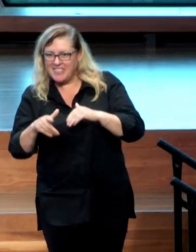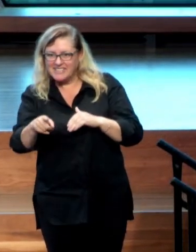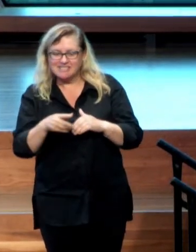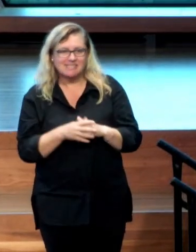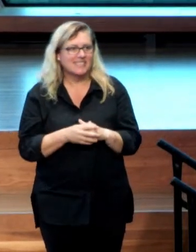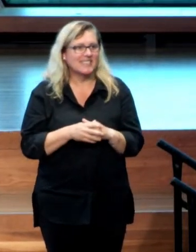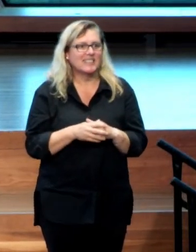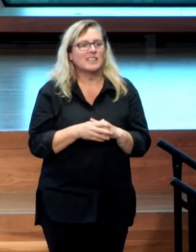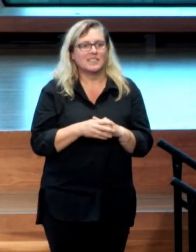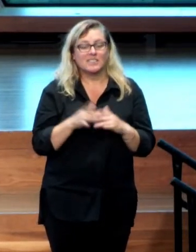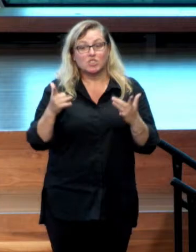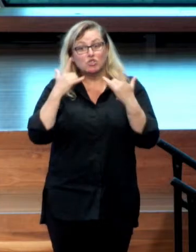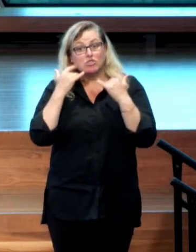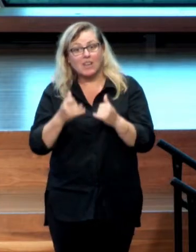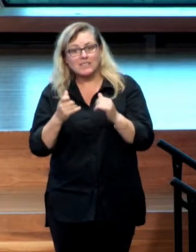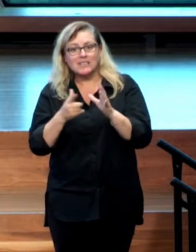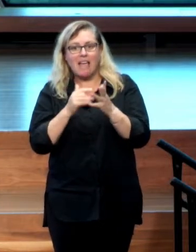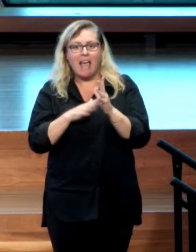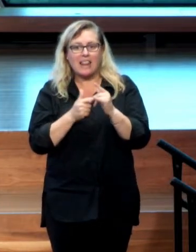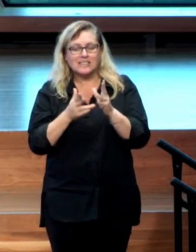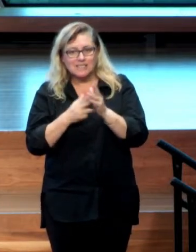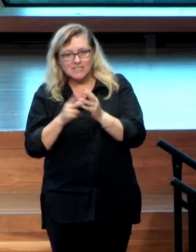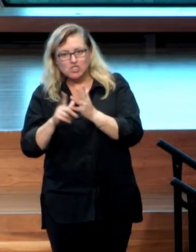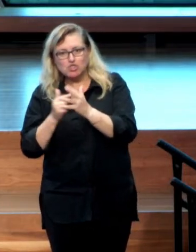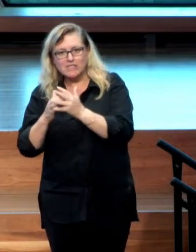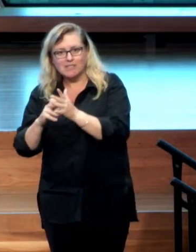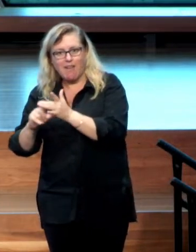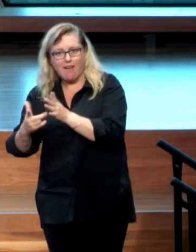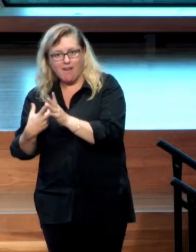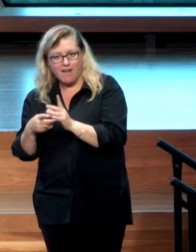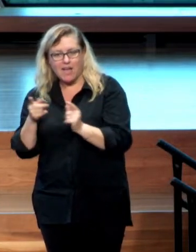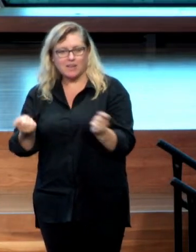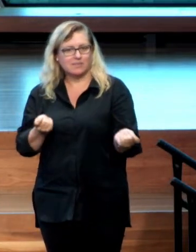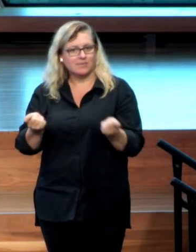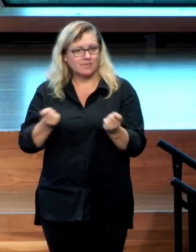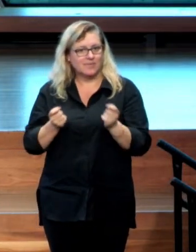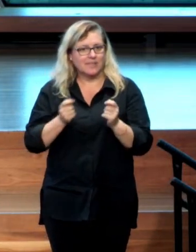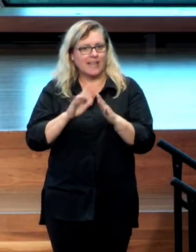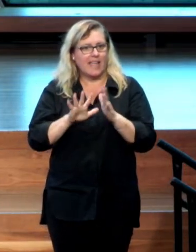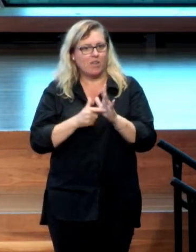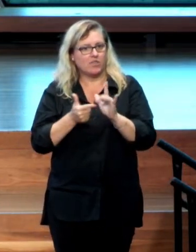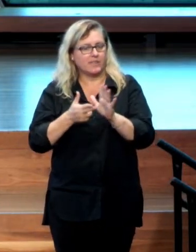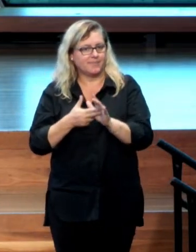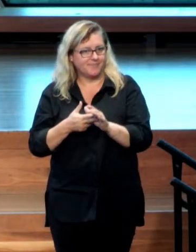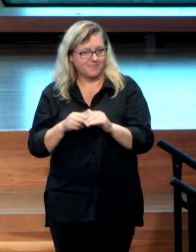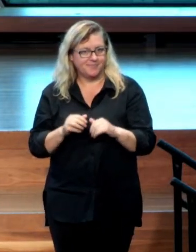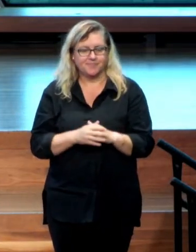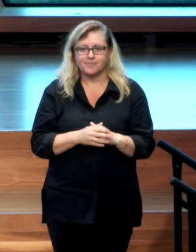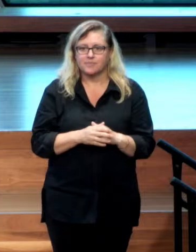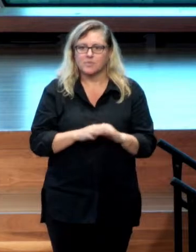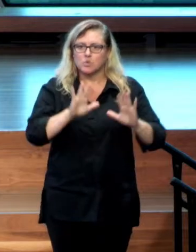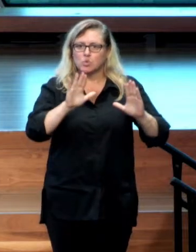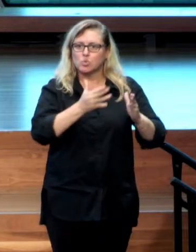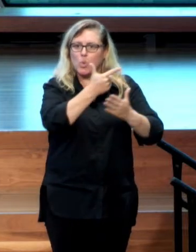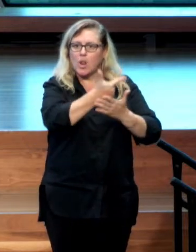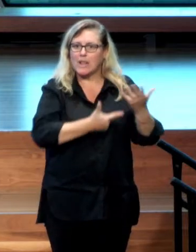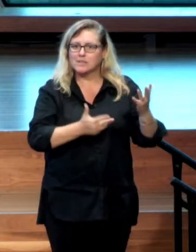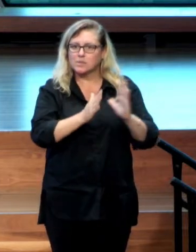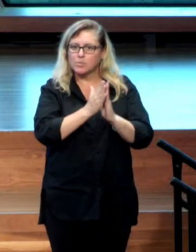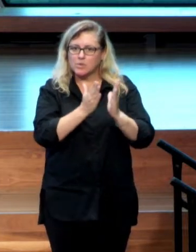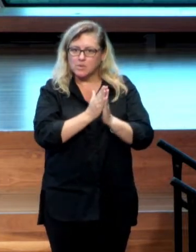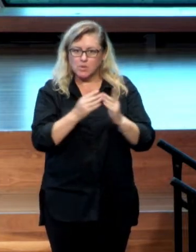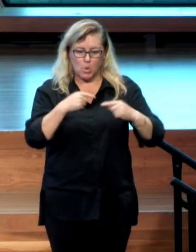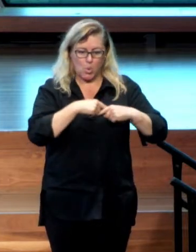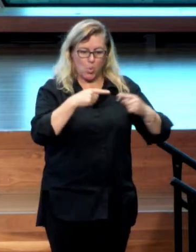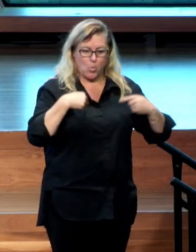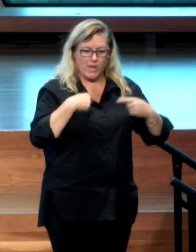This year, the judges were Alison Evans, Jessica Walton, and the convener, Erin Wamala. The shortlisted books are We Who